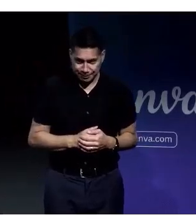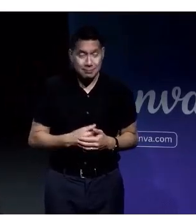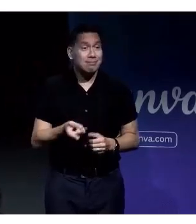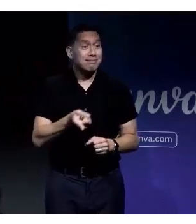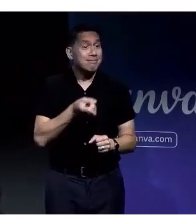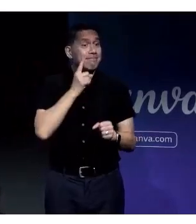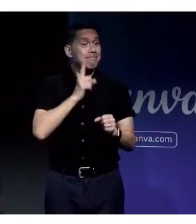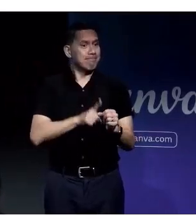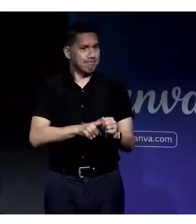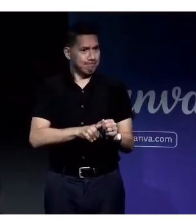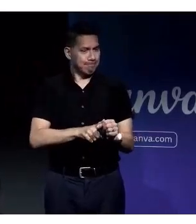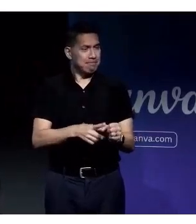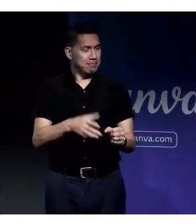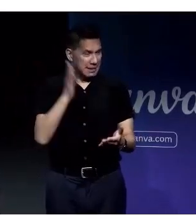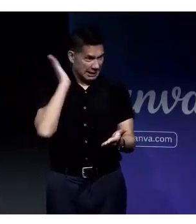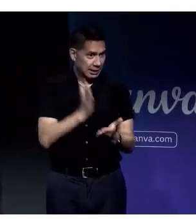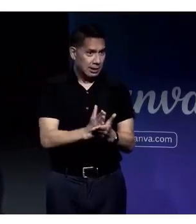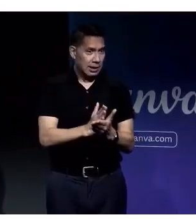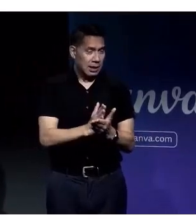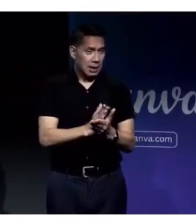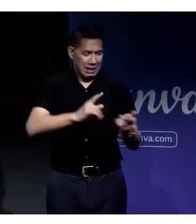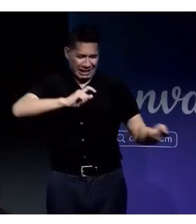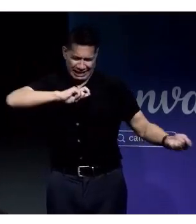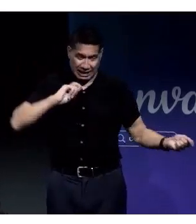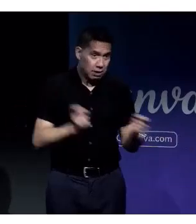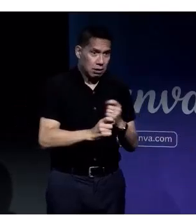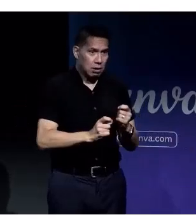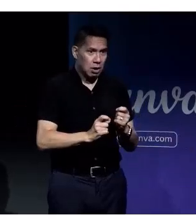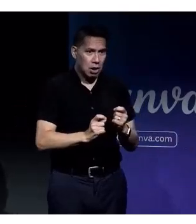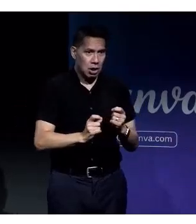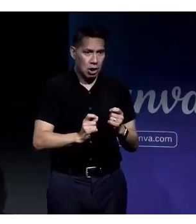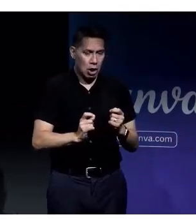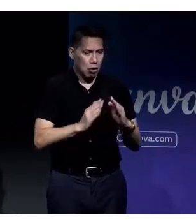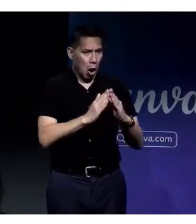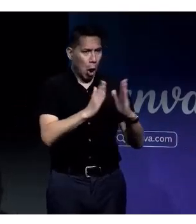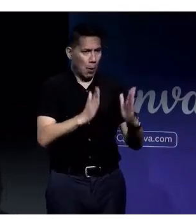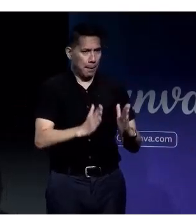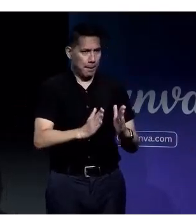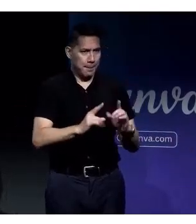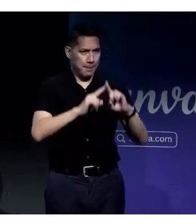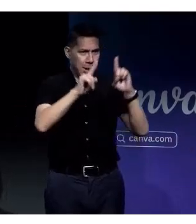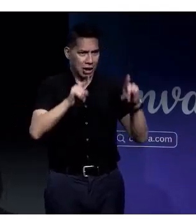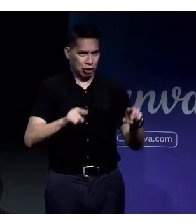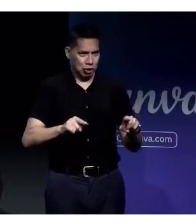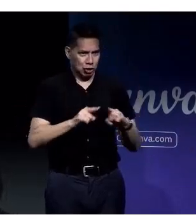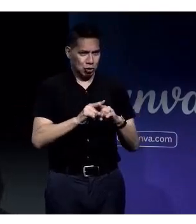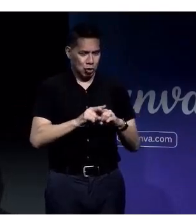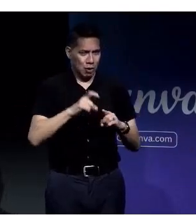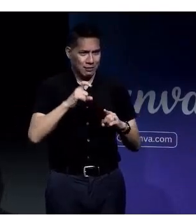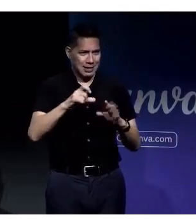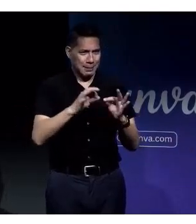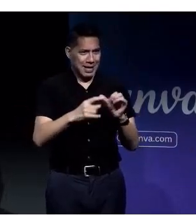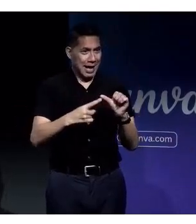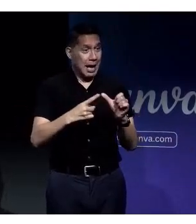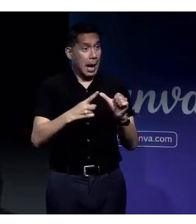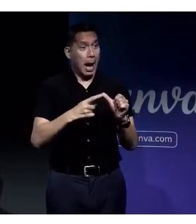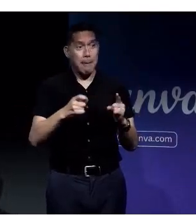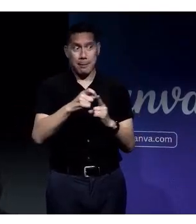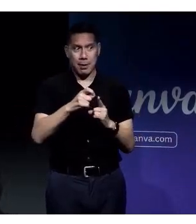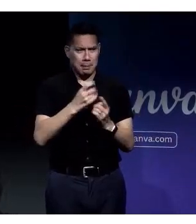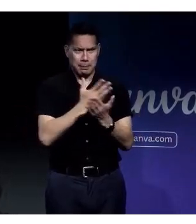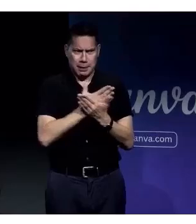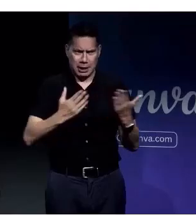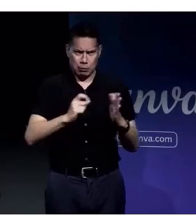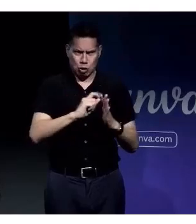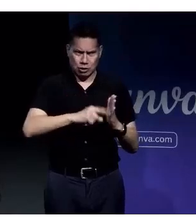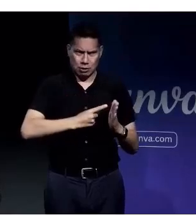last year, we did a major overhaul of the homepage of the CommBank app. Huge project.